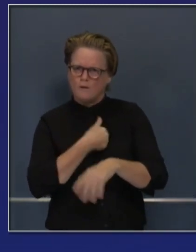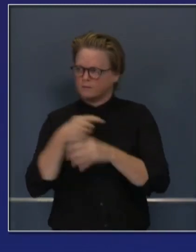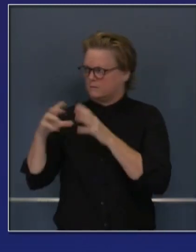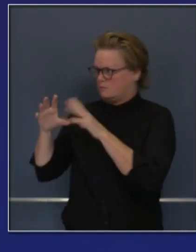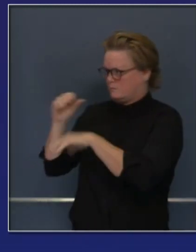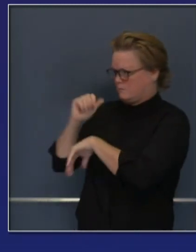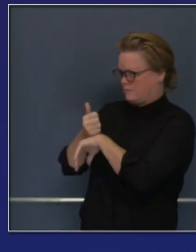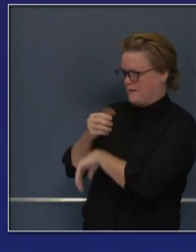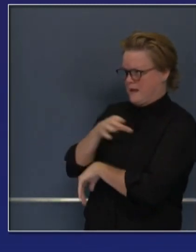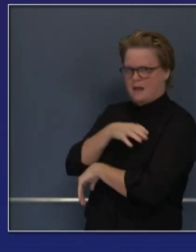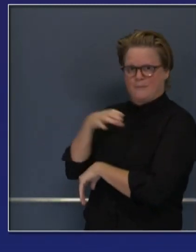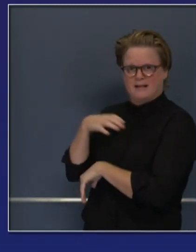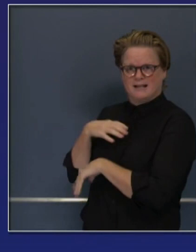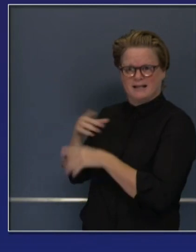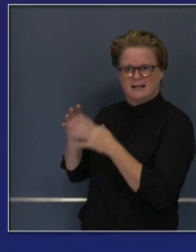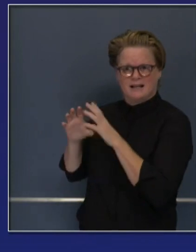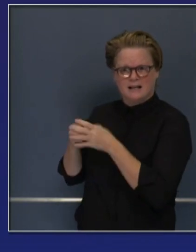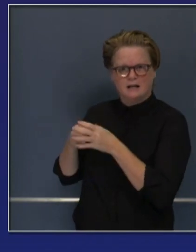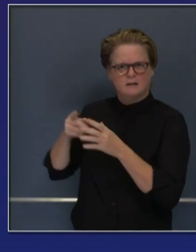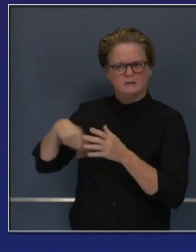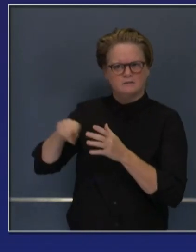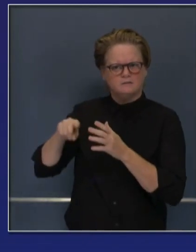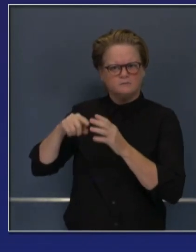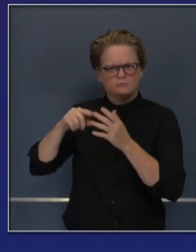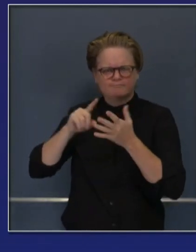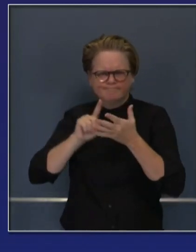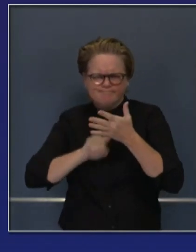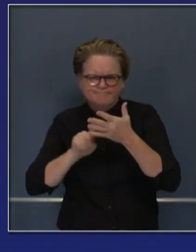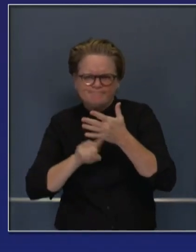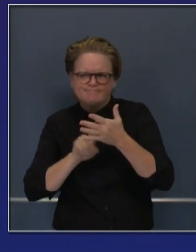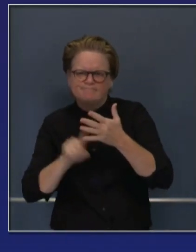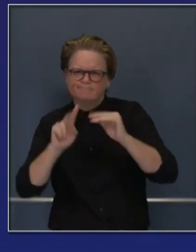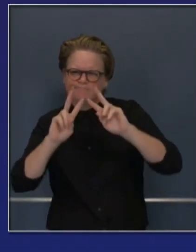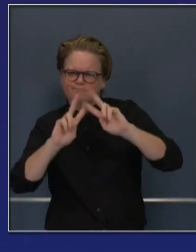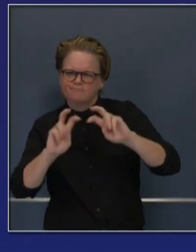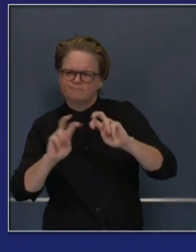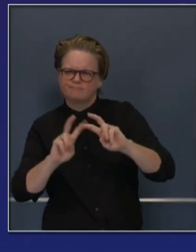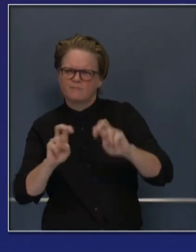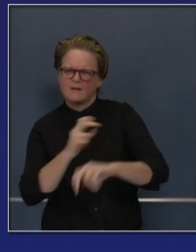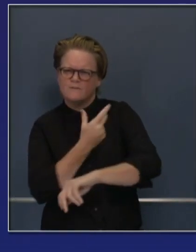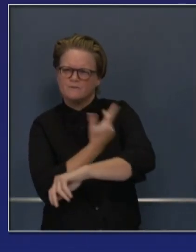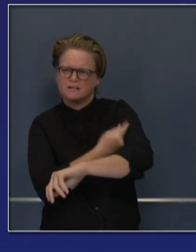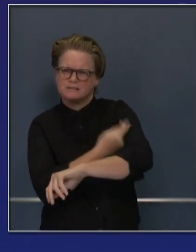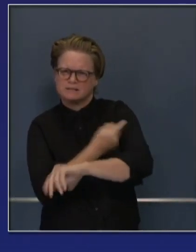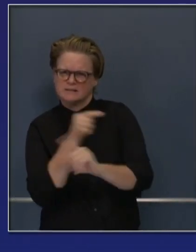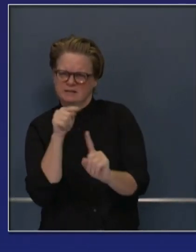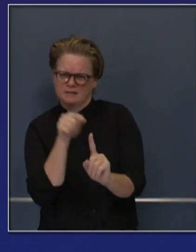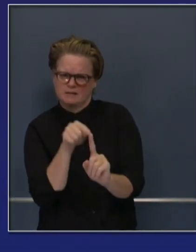Biden administration wisely took one of our safety committee advisors as part of